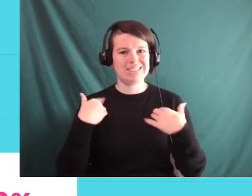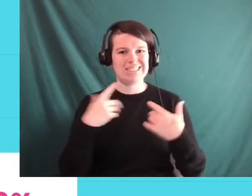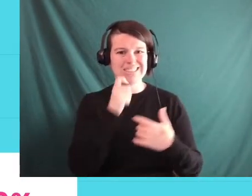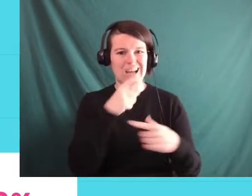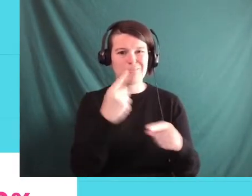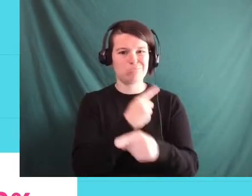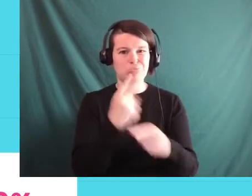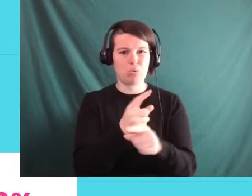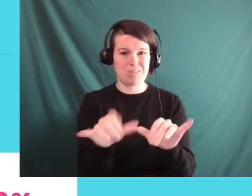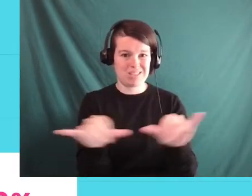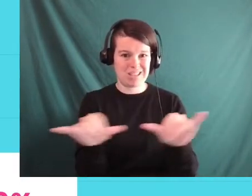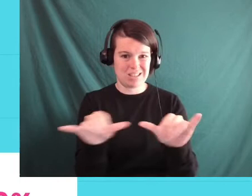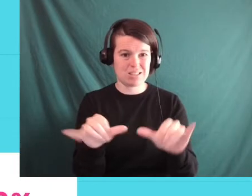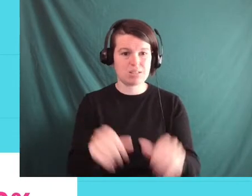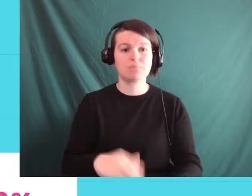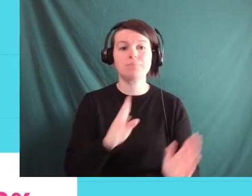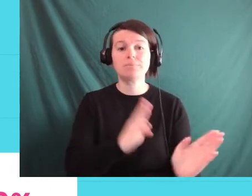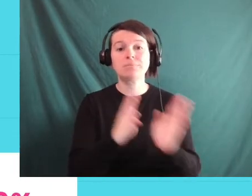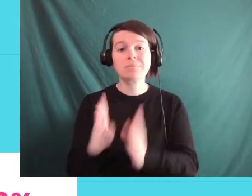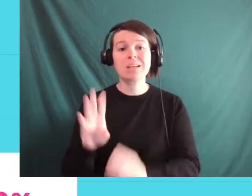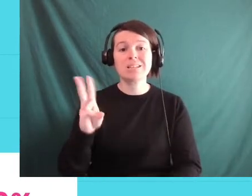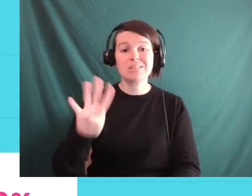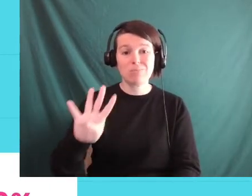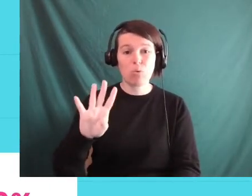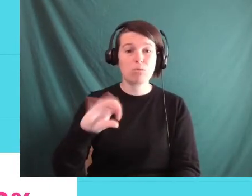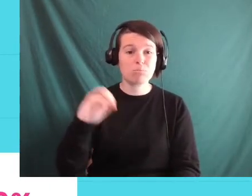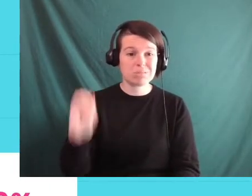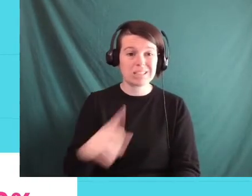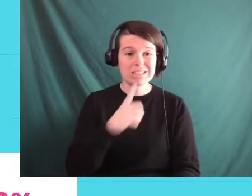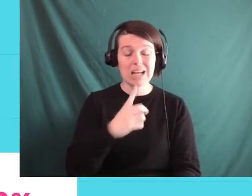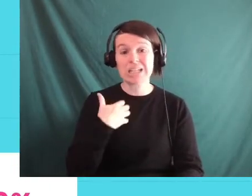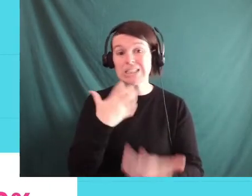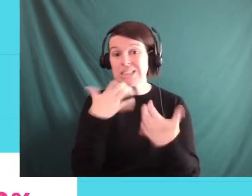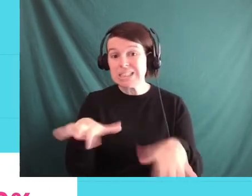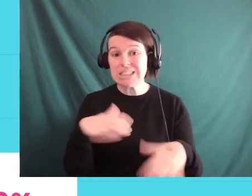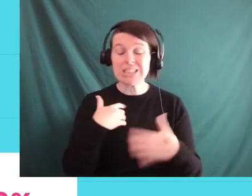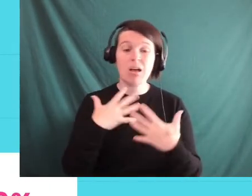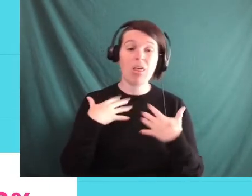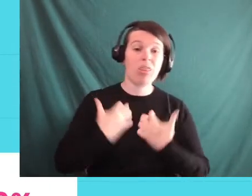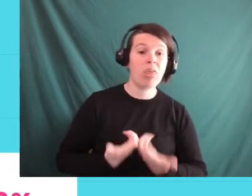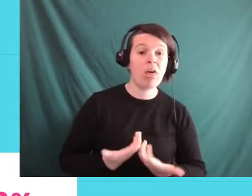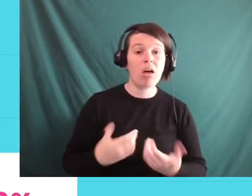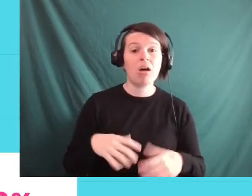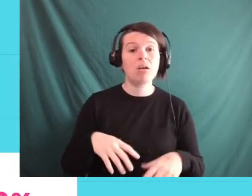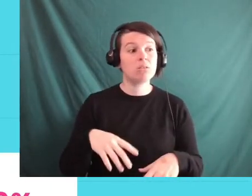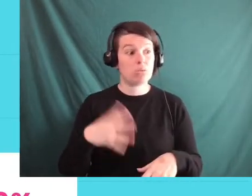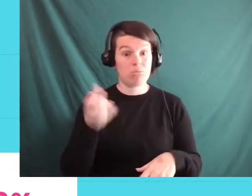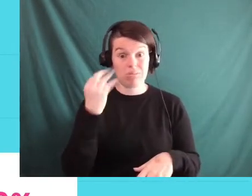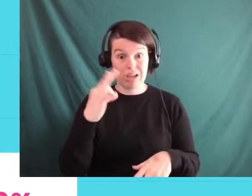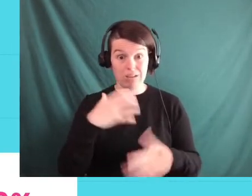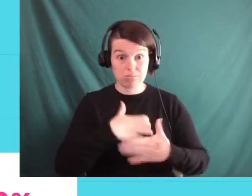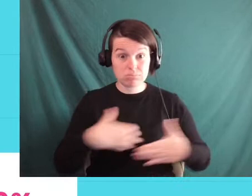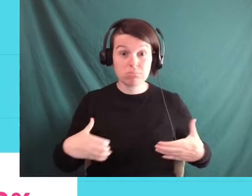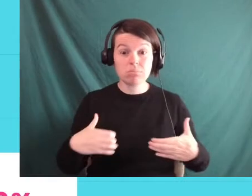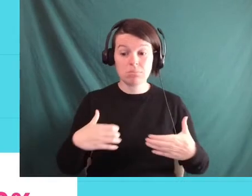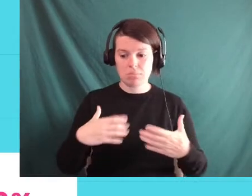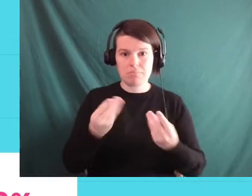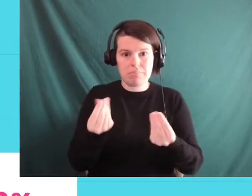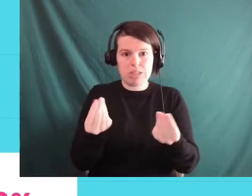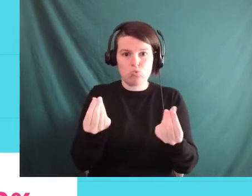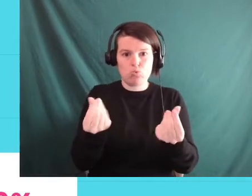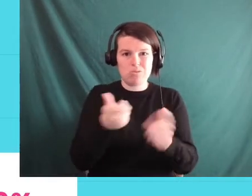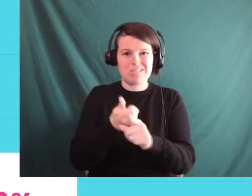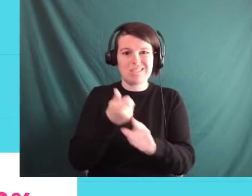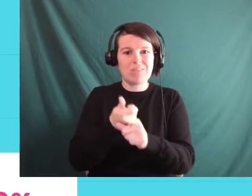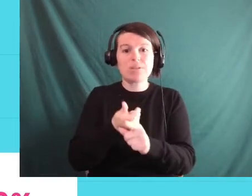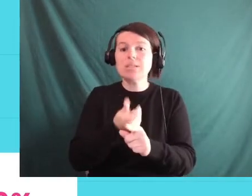size. 64% experienced some kind of overheating or fatigue. If your binder material is made out of